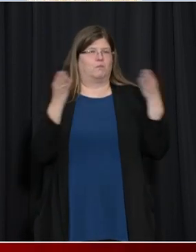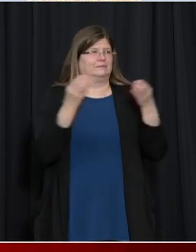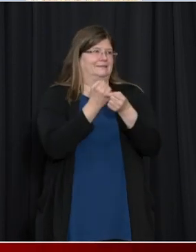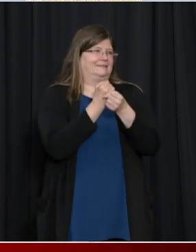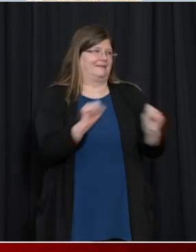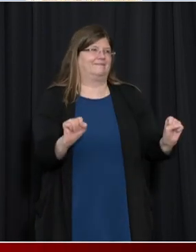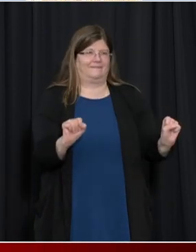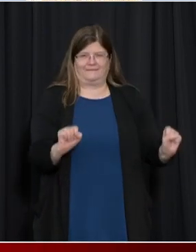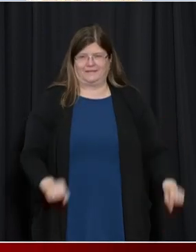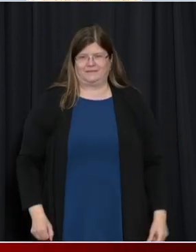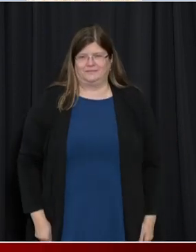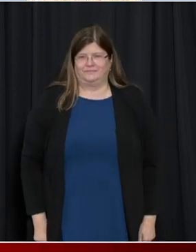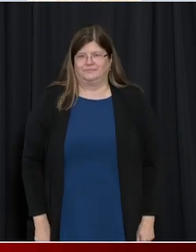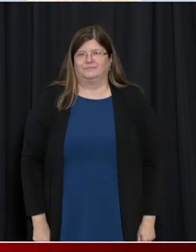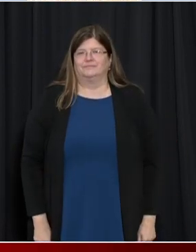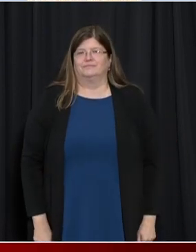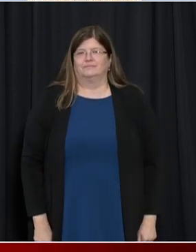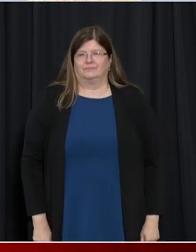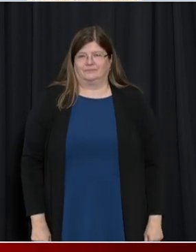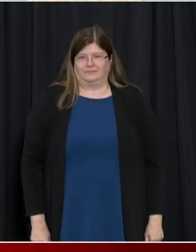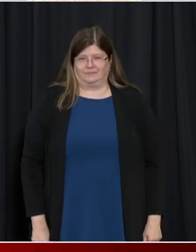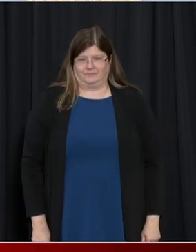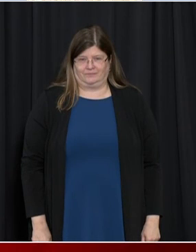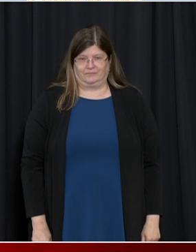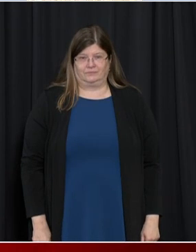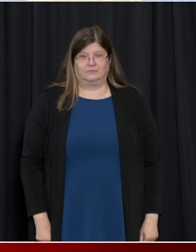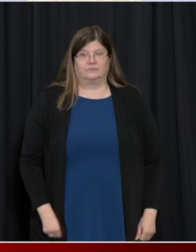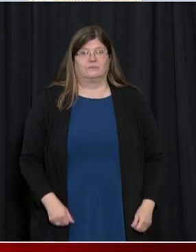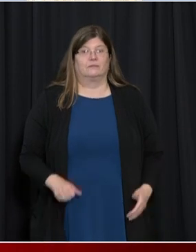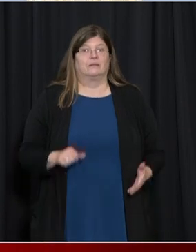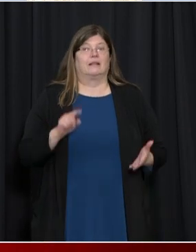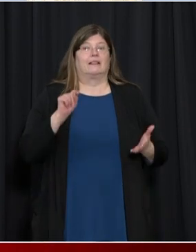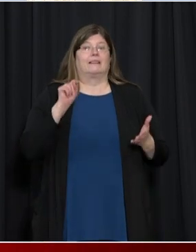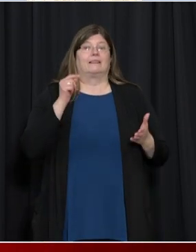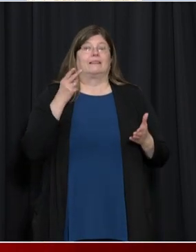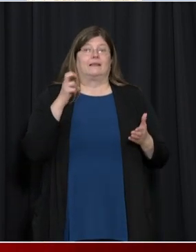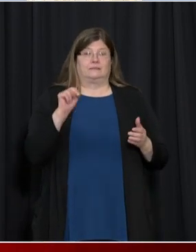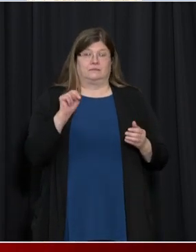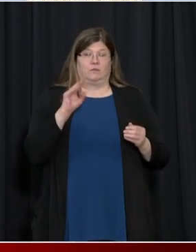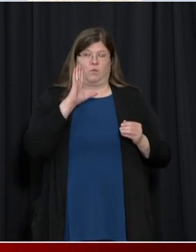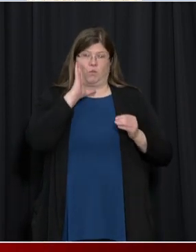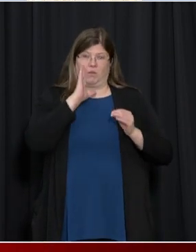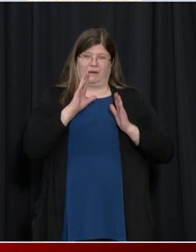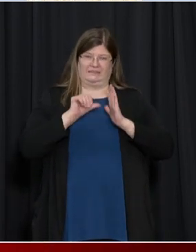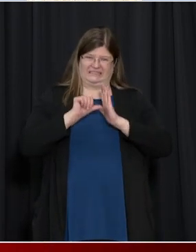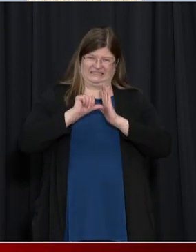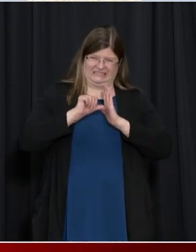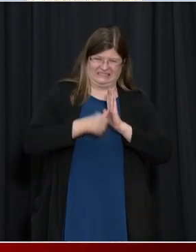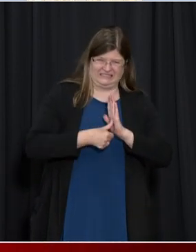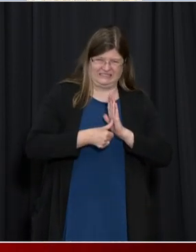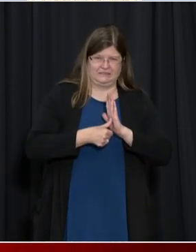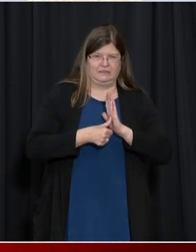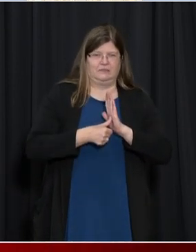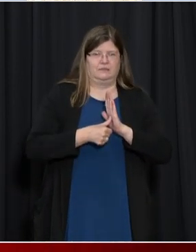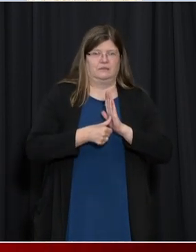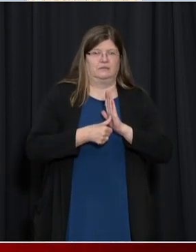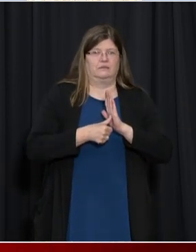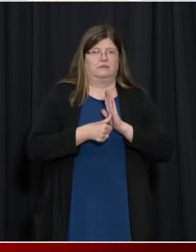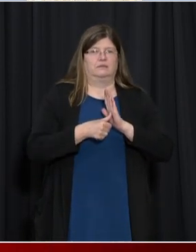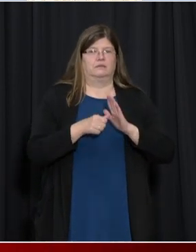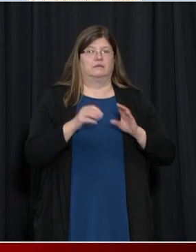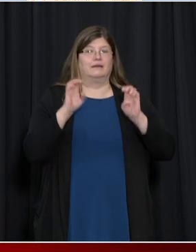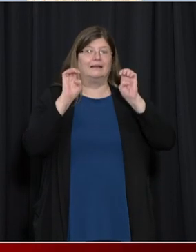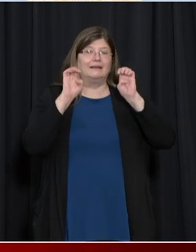launched a pilot last week focused on education in the arts and student